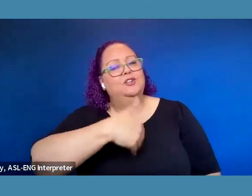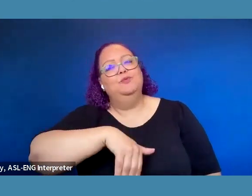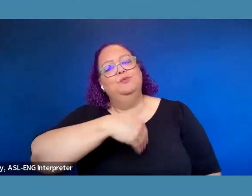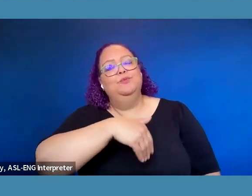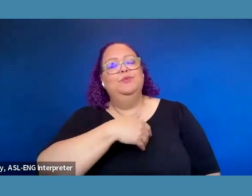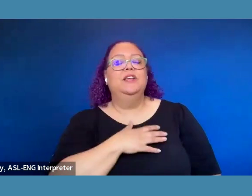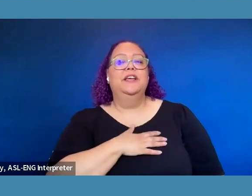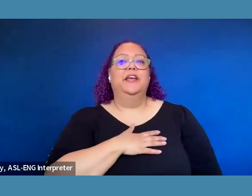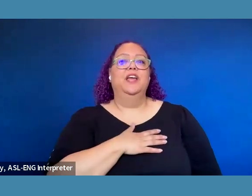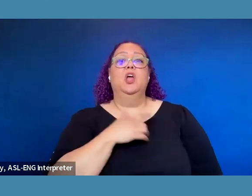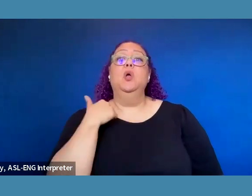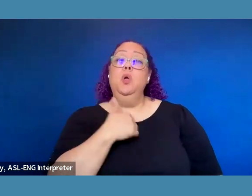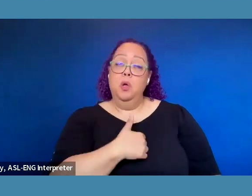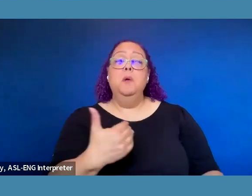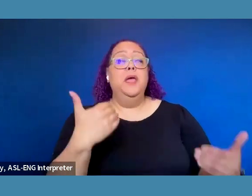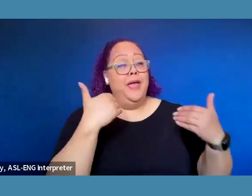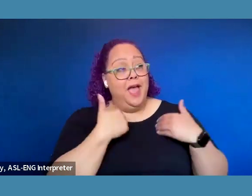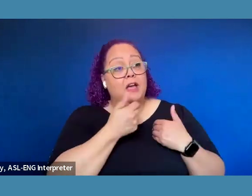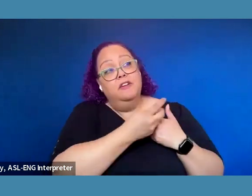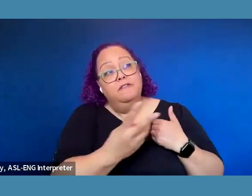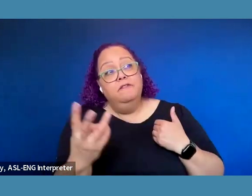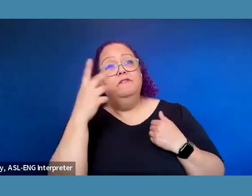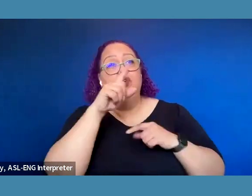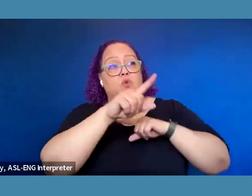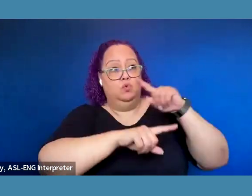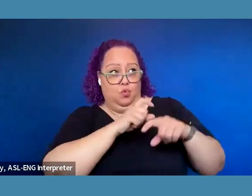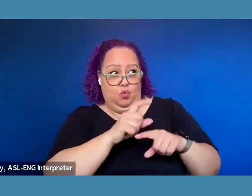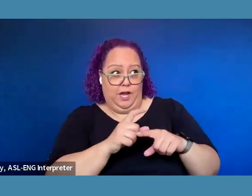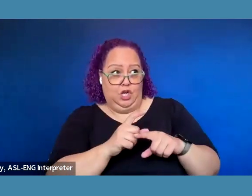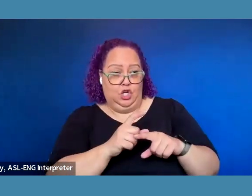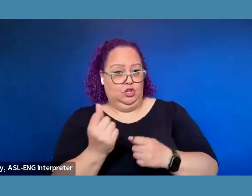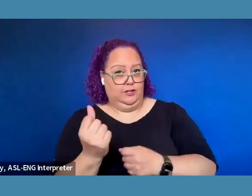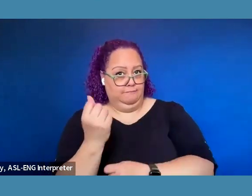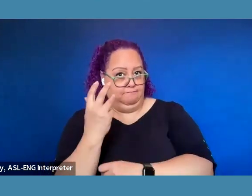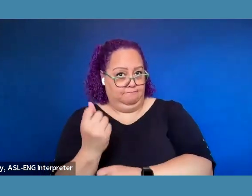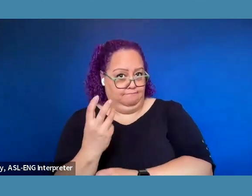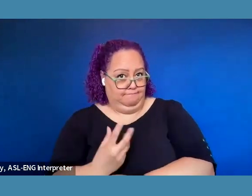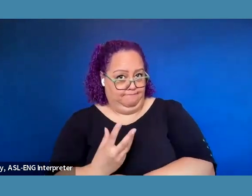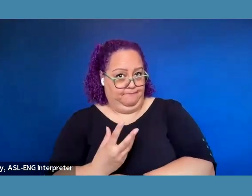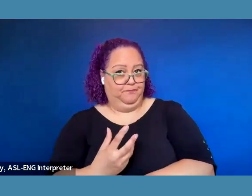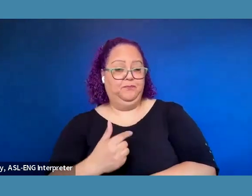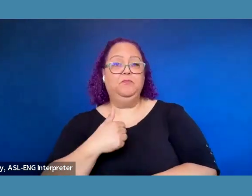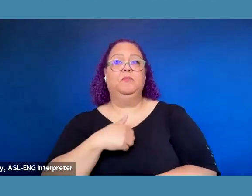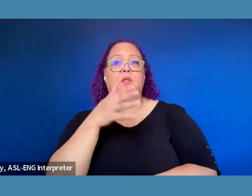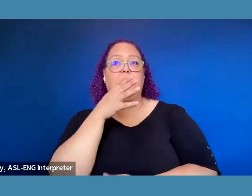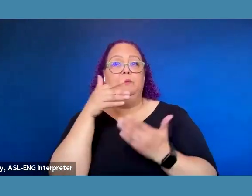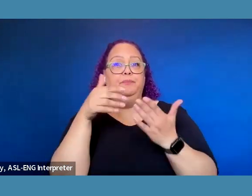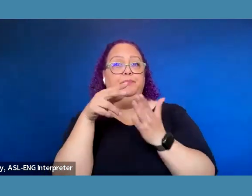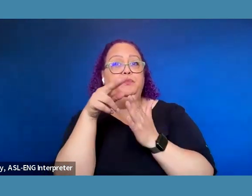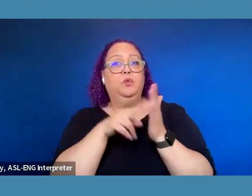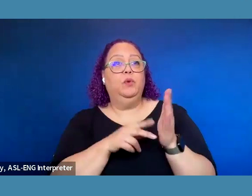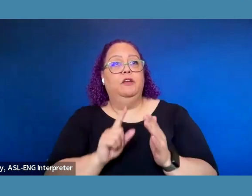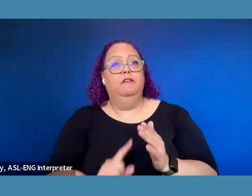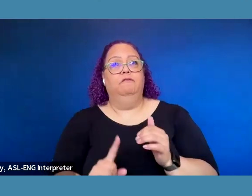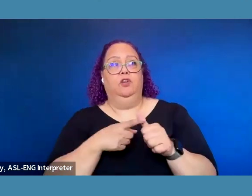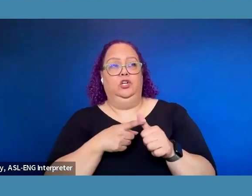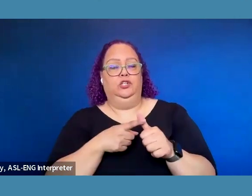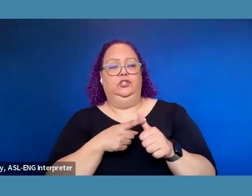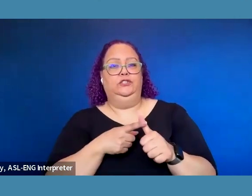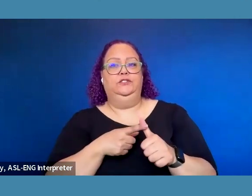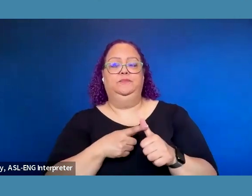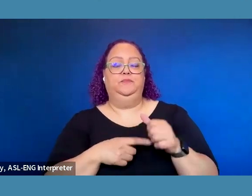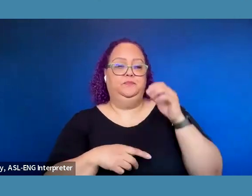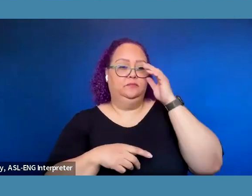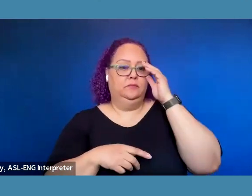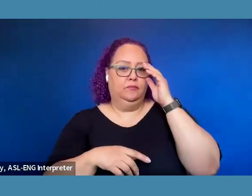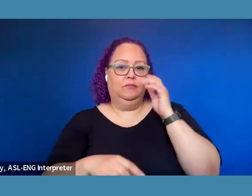We have a couple questions so far. So I will read this first one here. Can